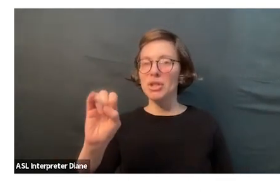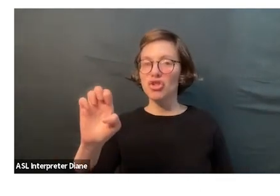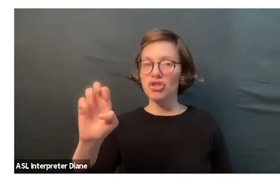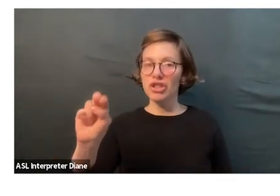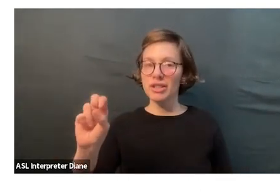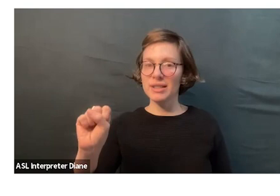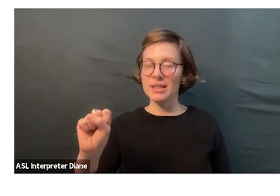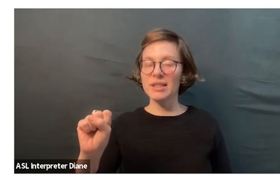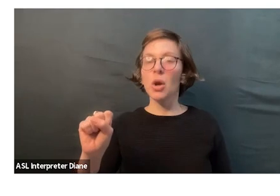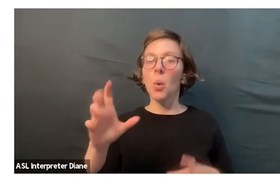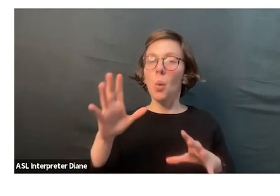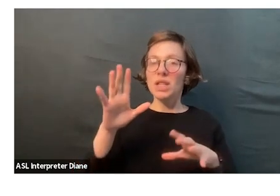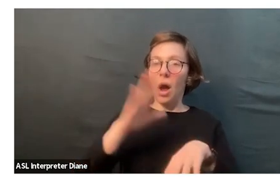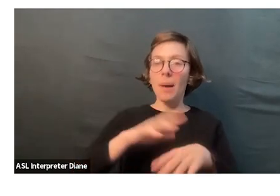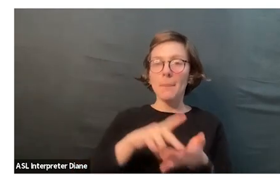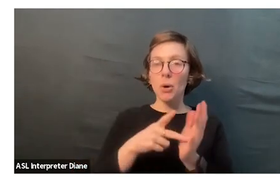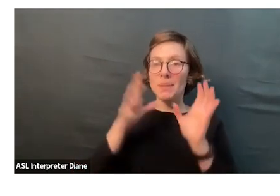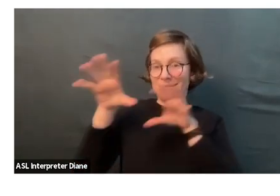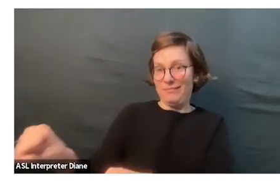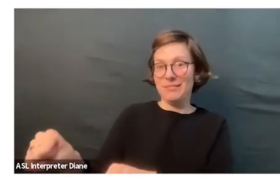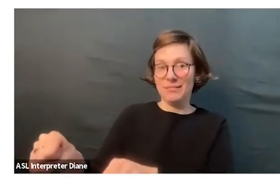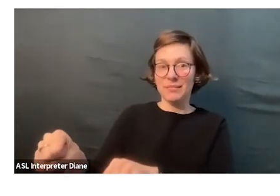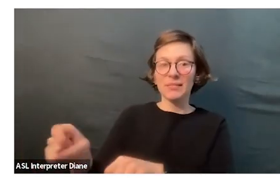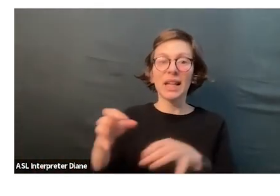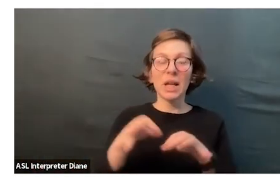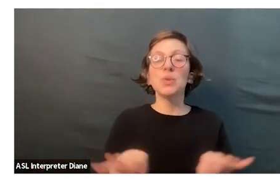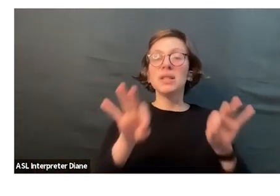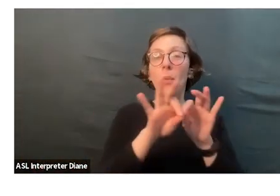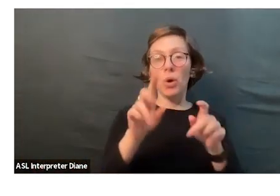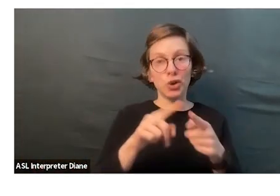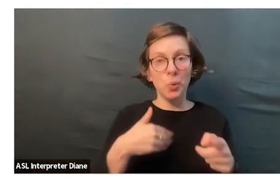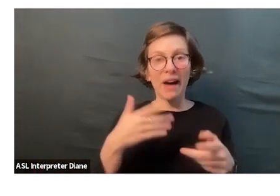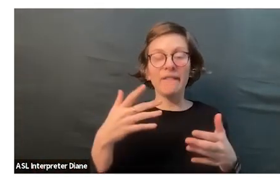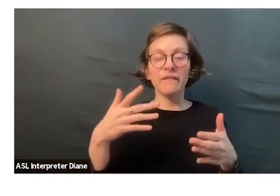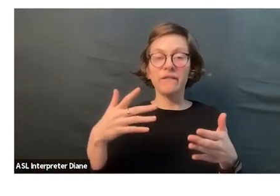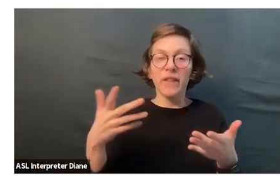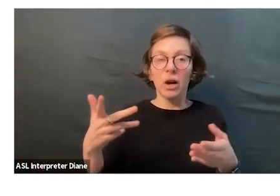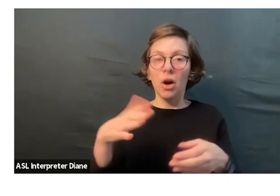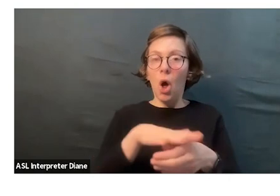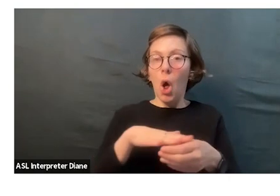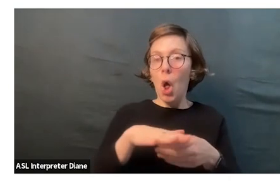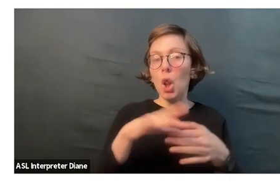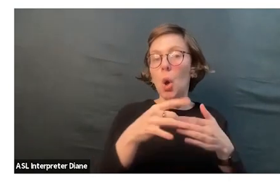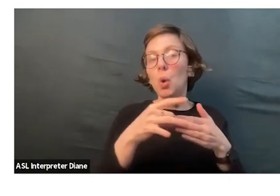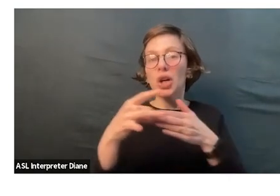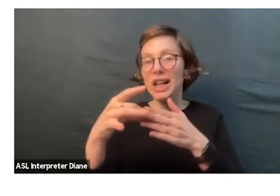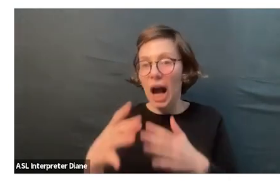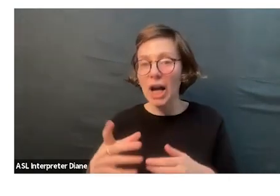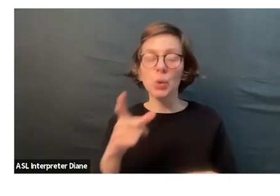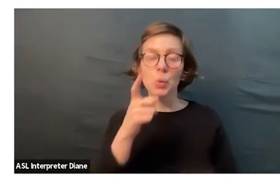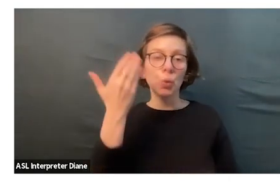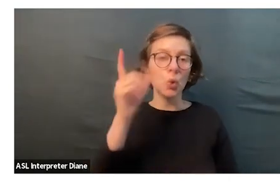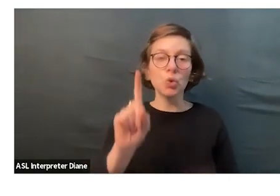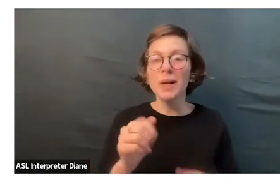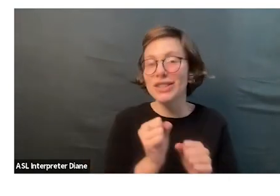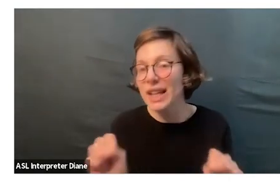to the success of a colonial mission. And those same natives have an innate connection to the land. They live in service to land. They see themselves